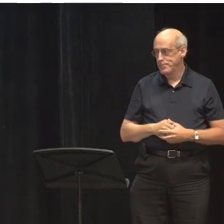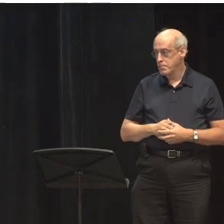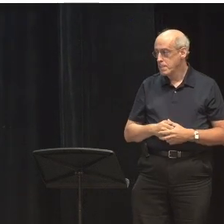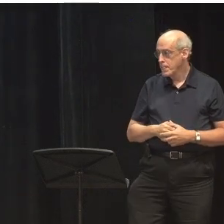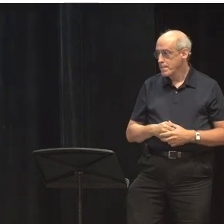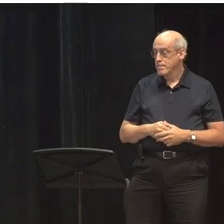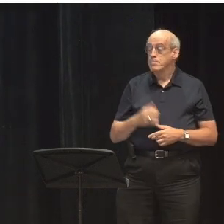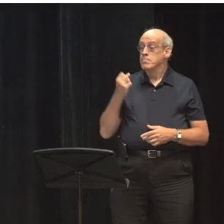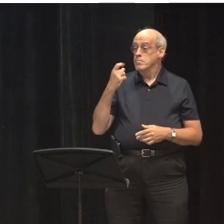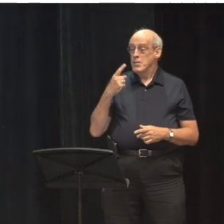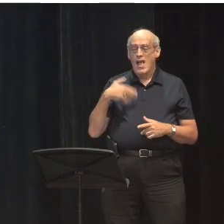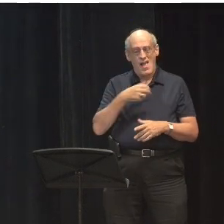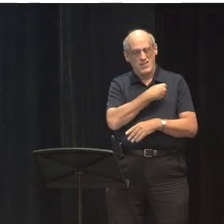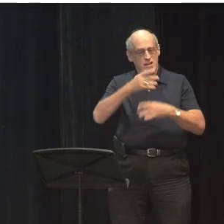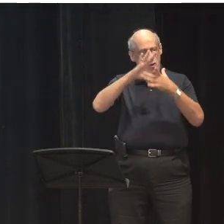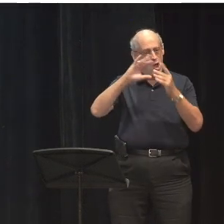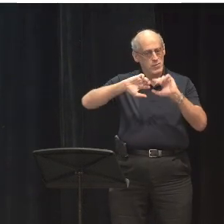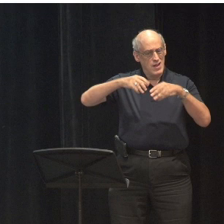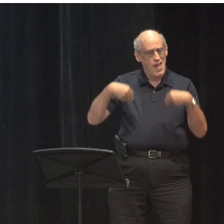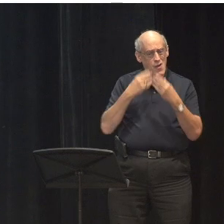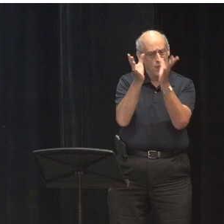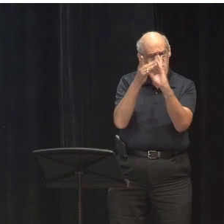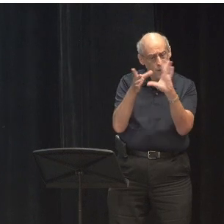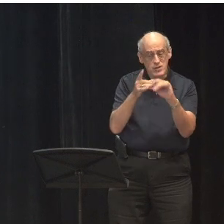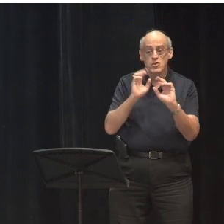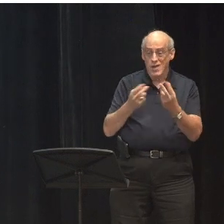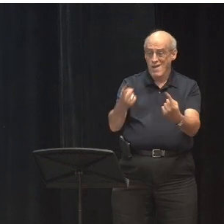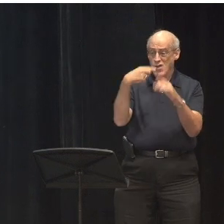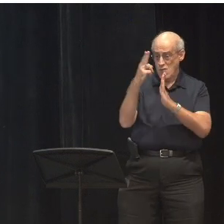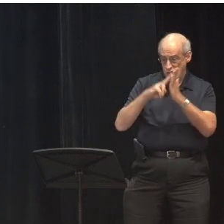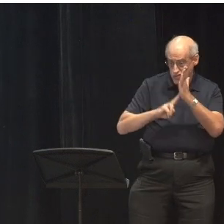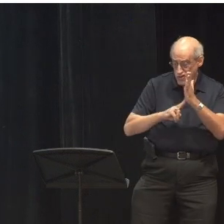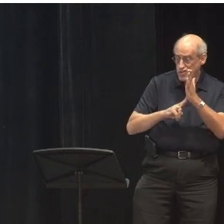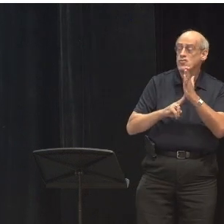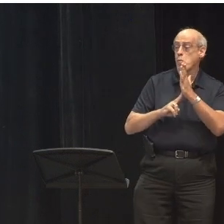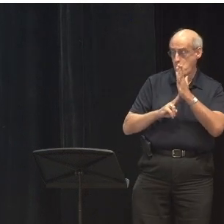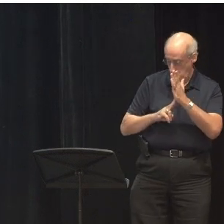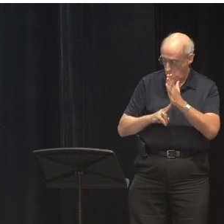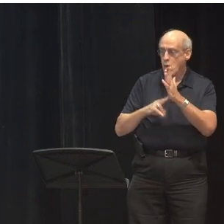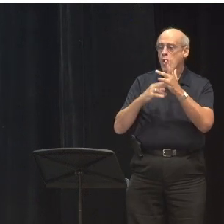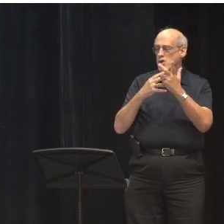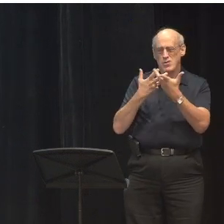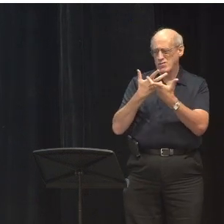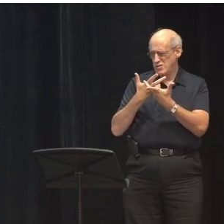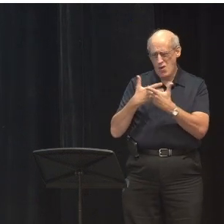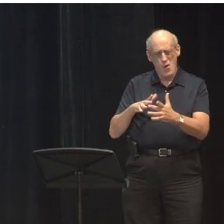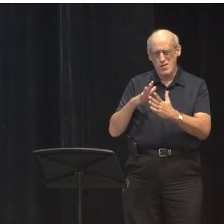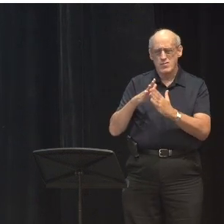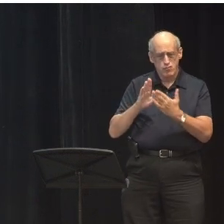So there are multiple ways to comment. If you haven't registered and you prefer to not do so